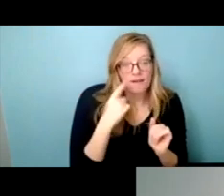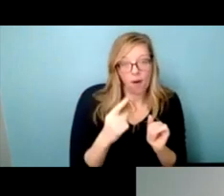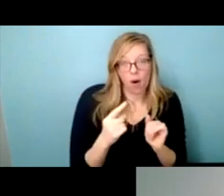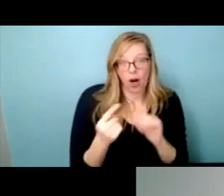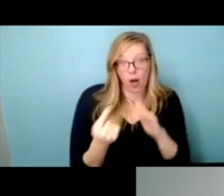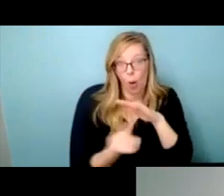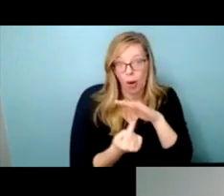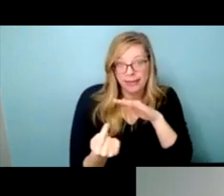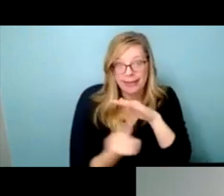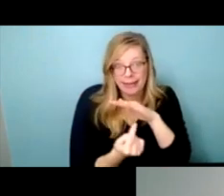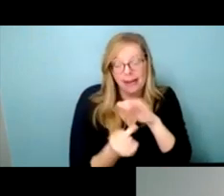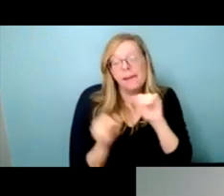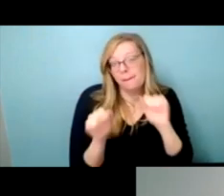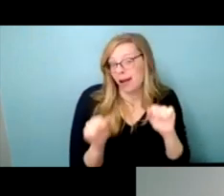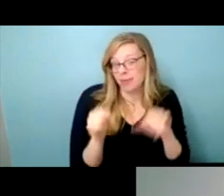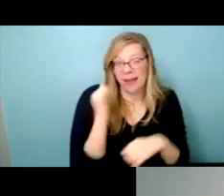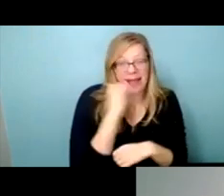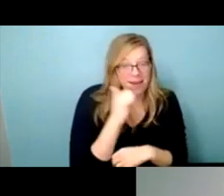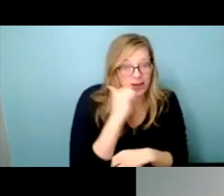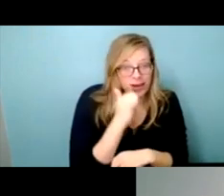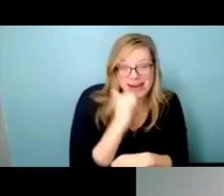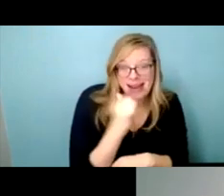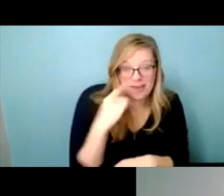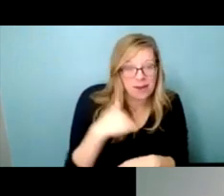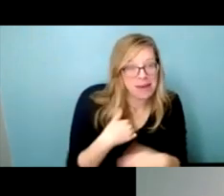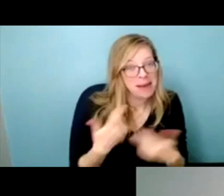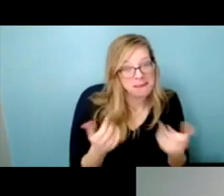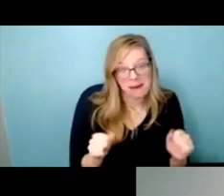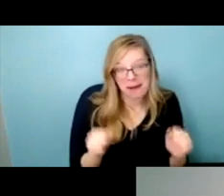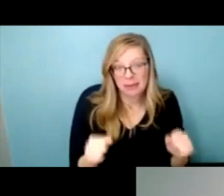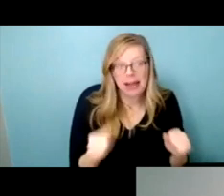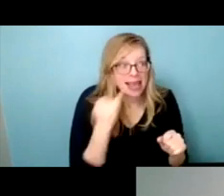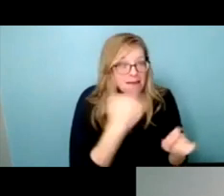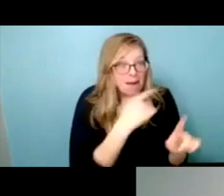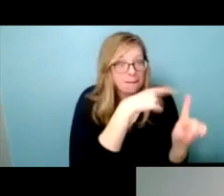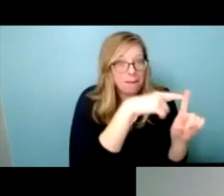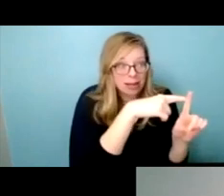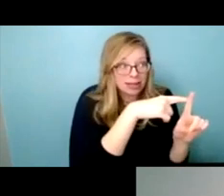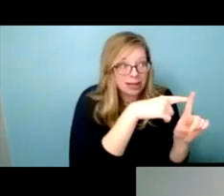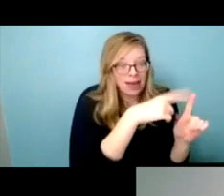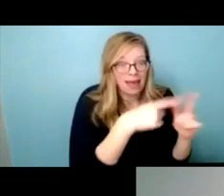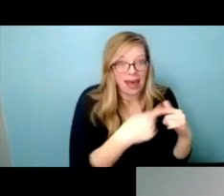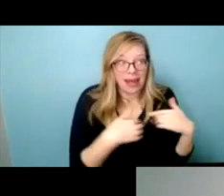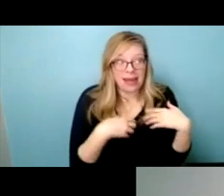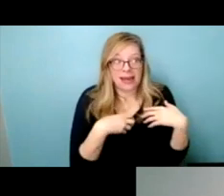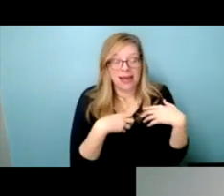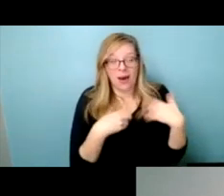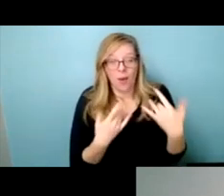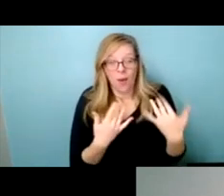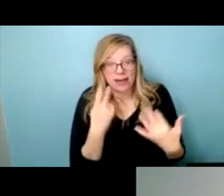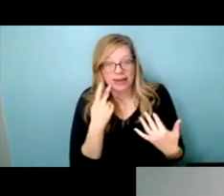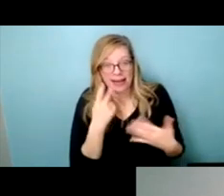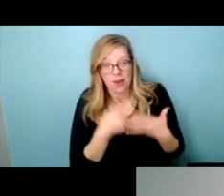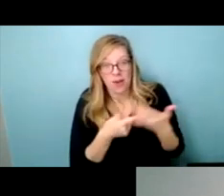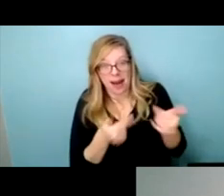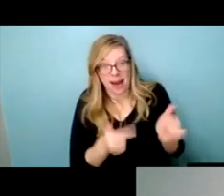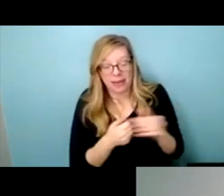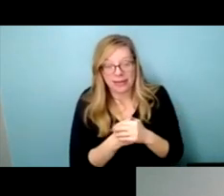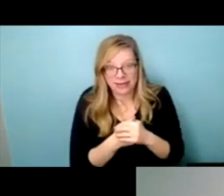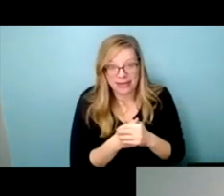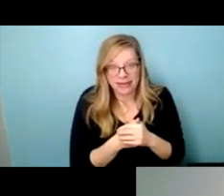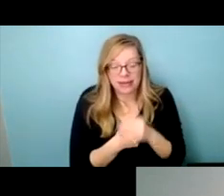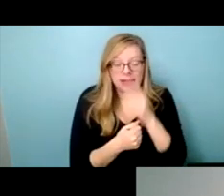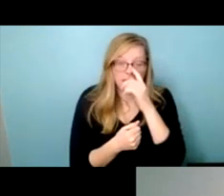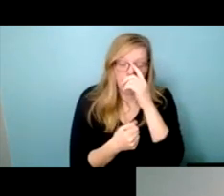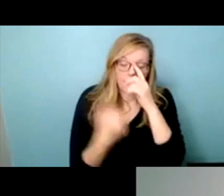day for me. Every time we have a positive case, I kind of hold my breath. Basically, the reason